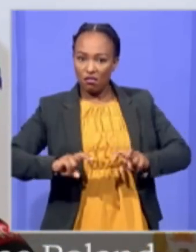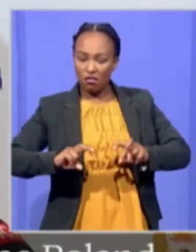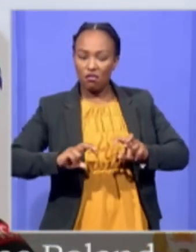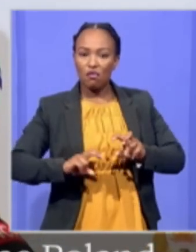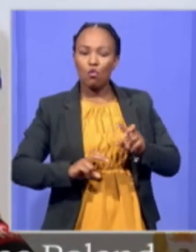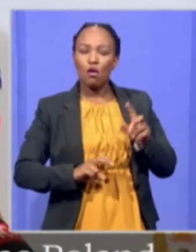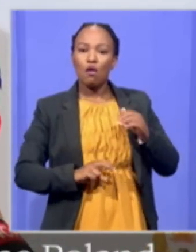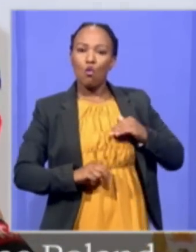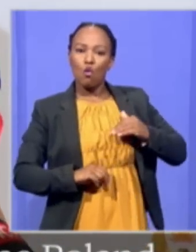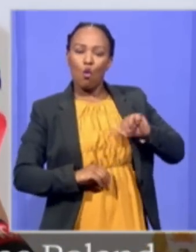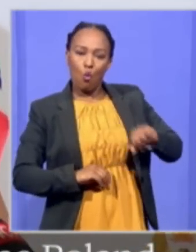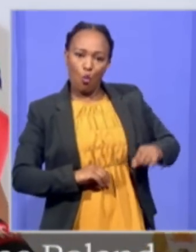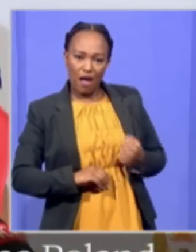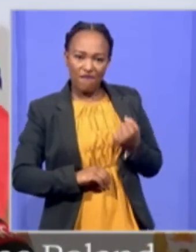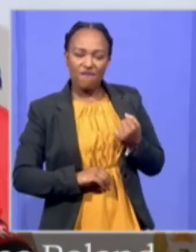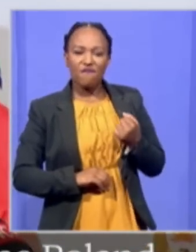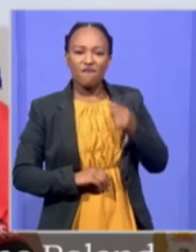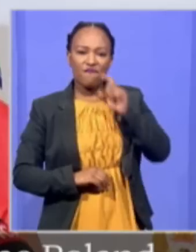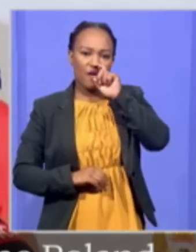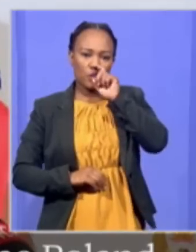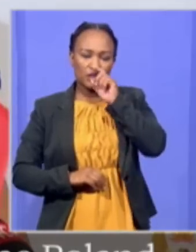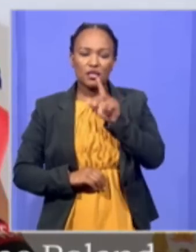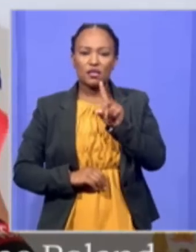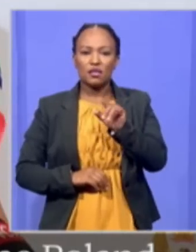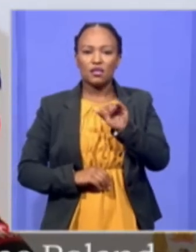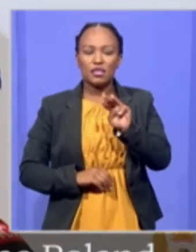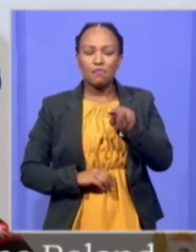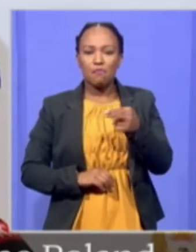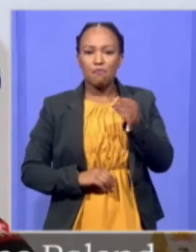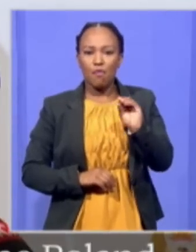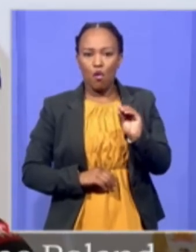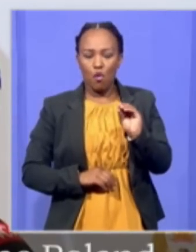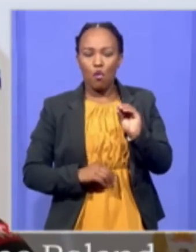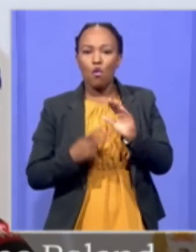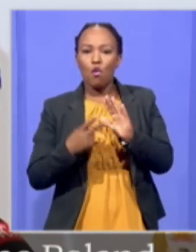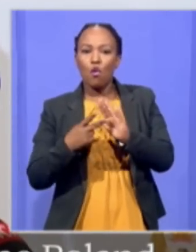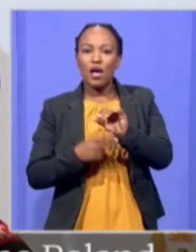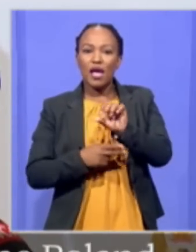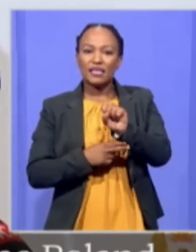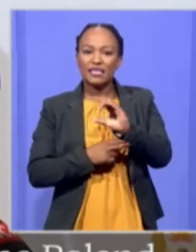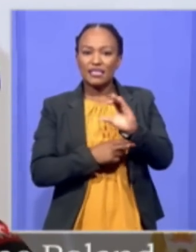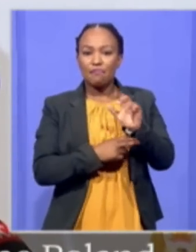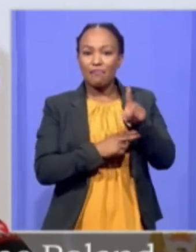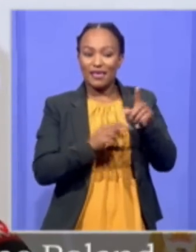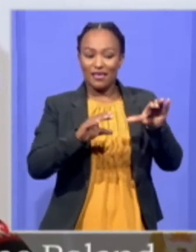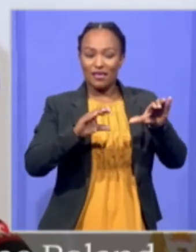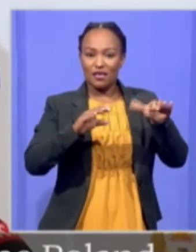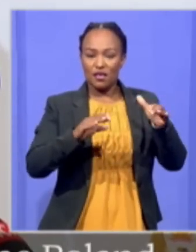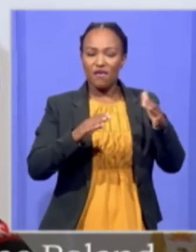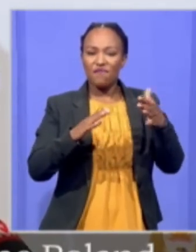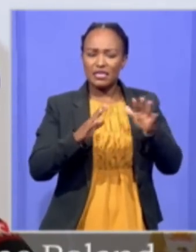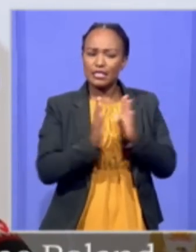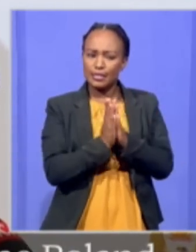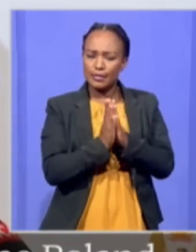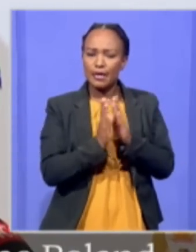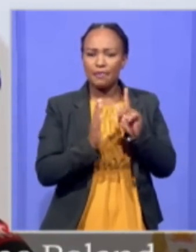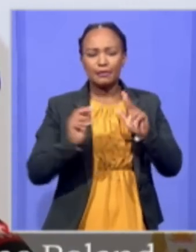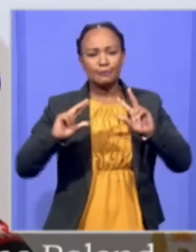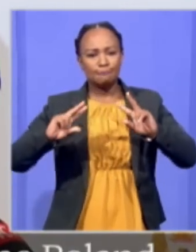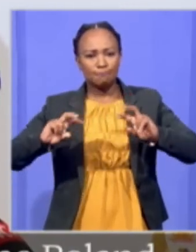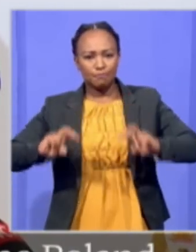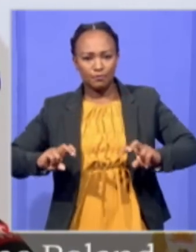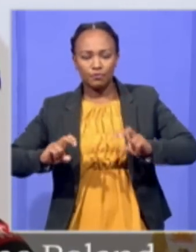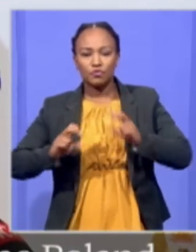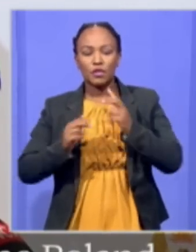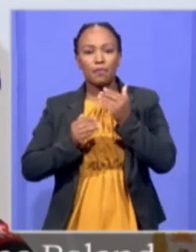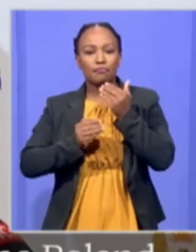Hani, Osdimpo, and together with SSCP. And what the process will be is